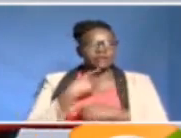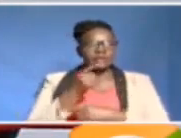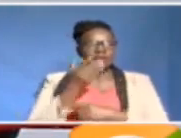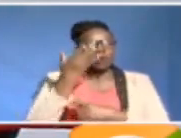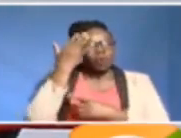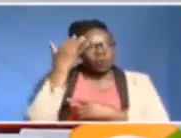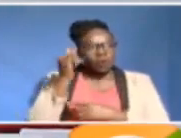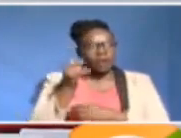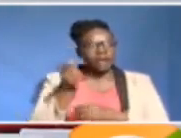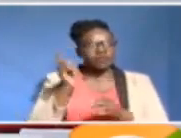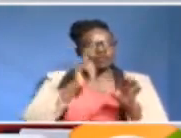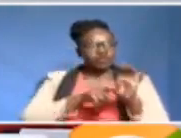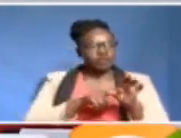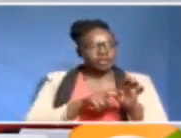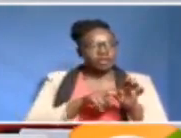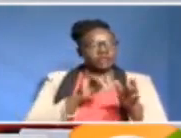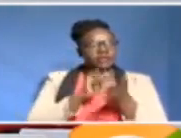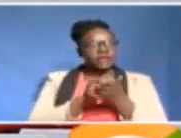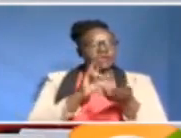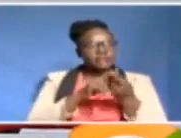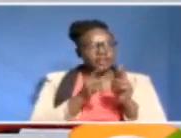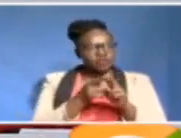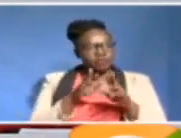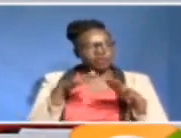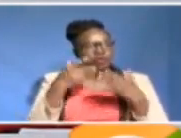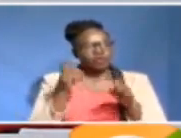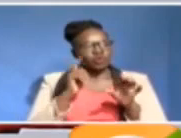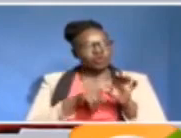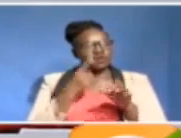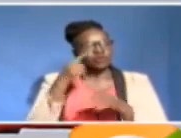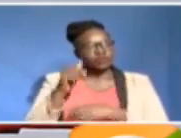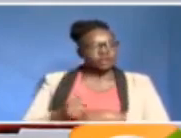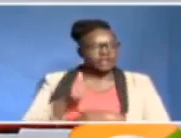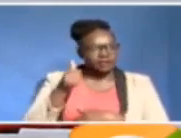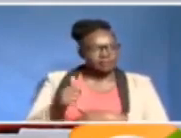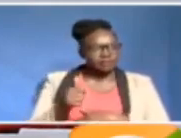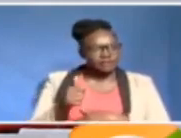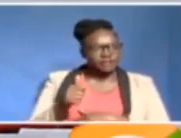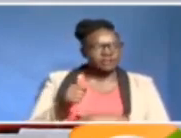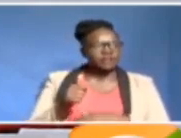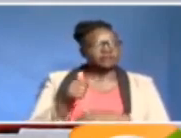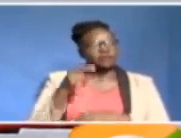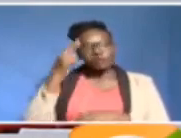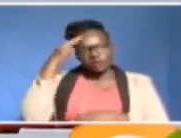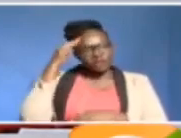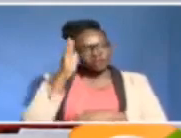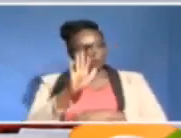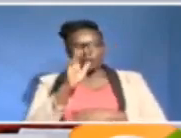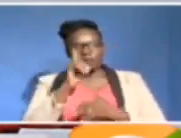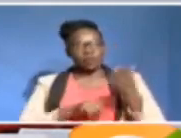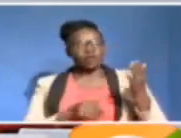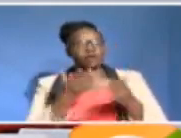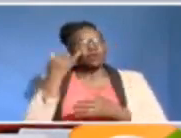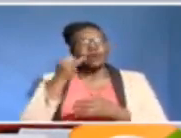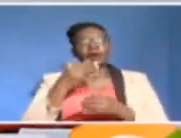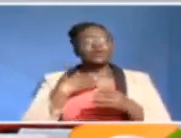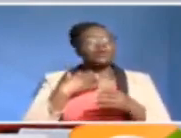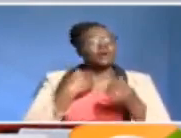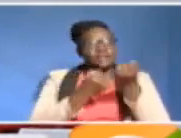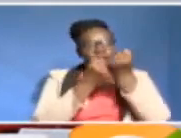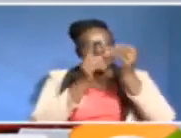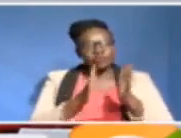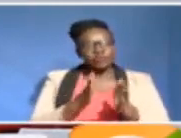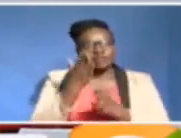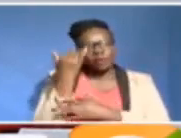getting in it? For selfish reasons? For what reason exactly? Mbona unataka sponsor? Why do you want a